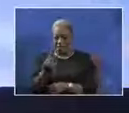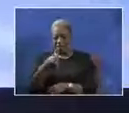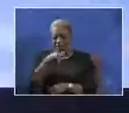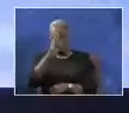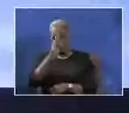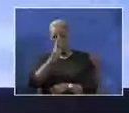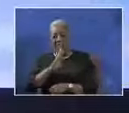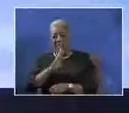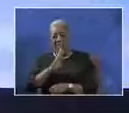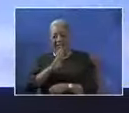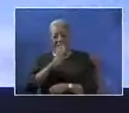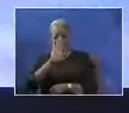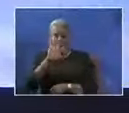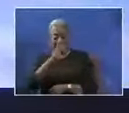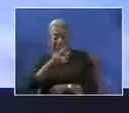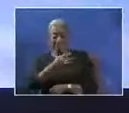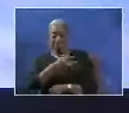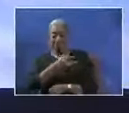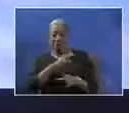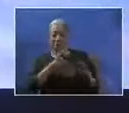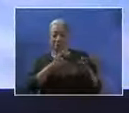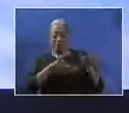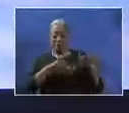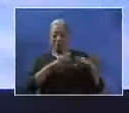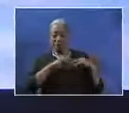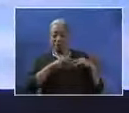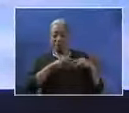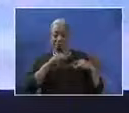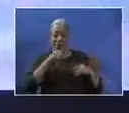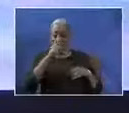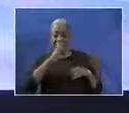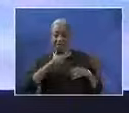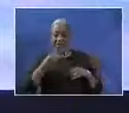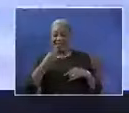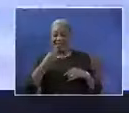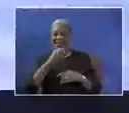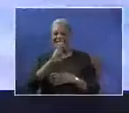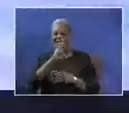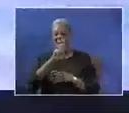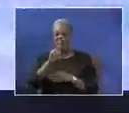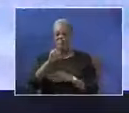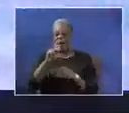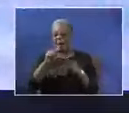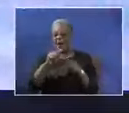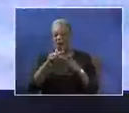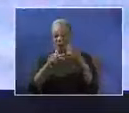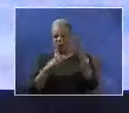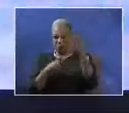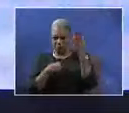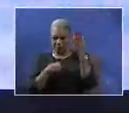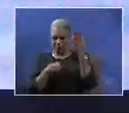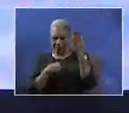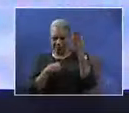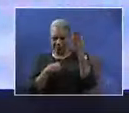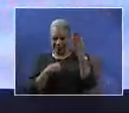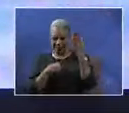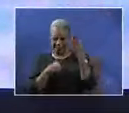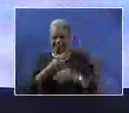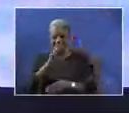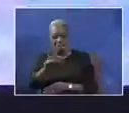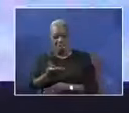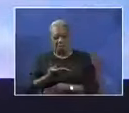heart right now, saying, come back to me, turn back to me. And if that is you, I want you right now to email us